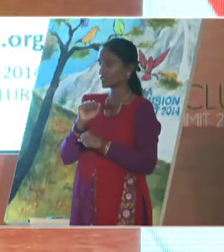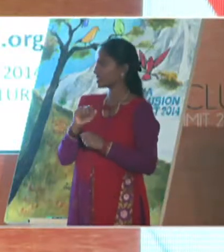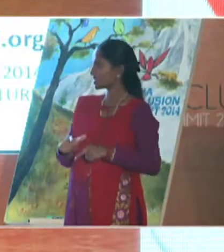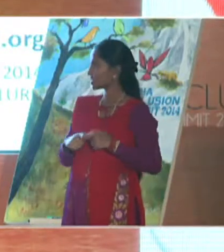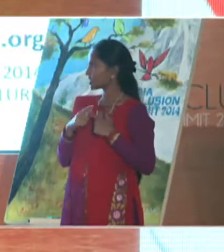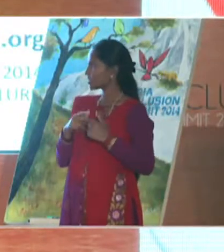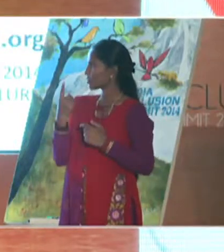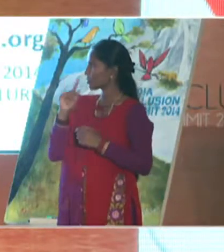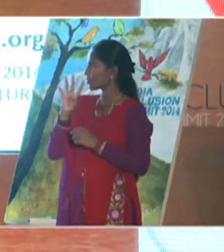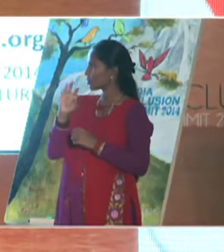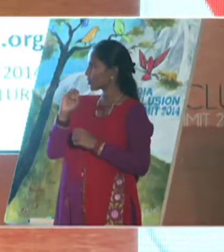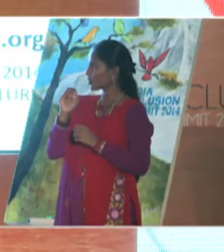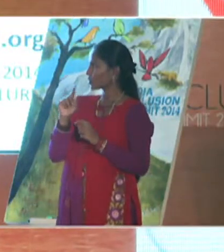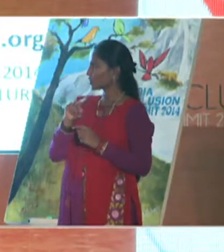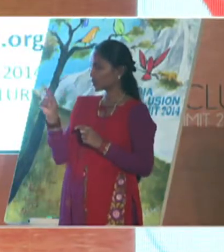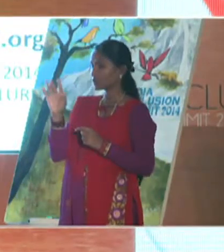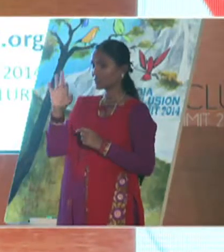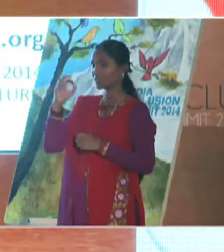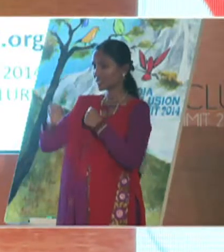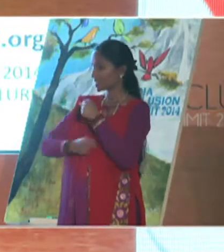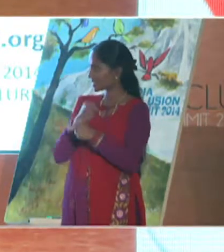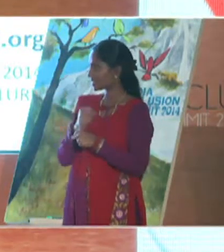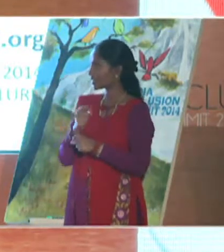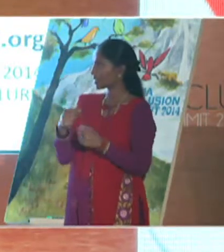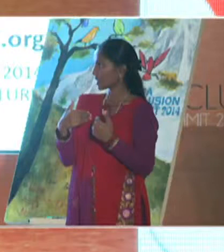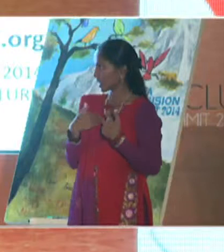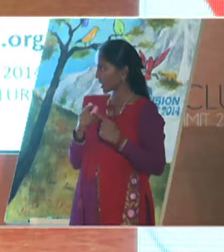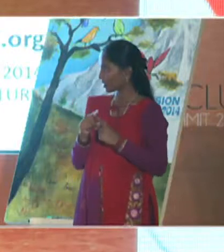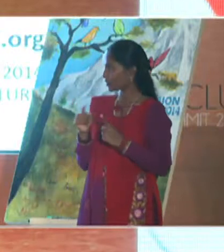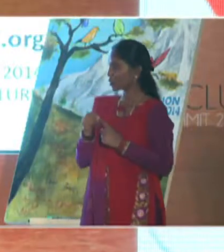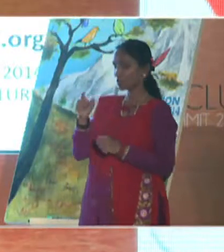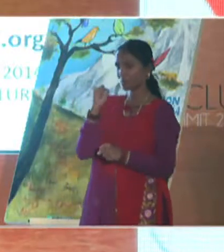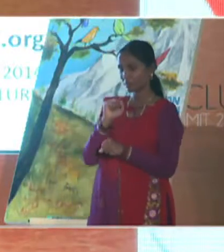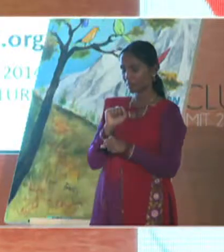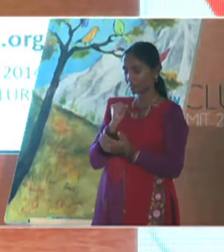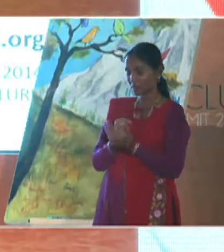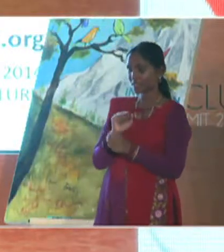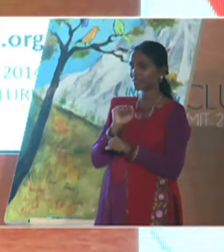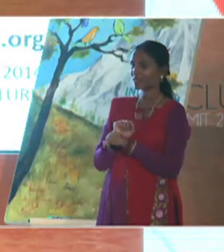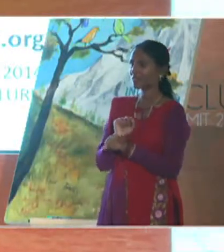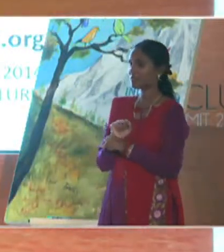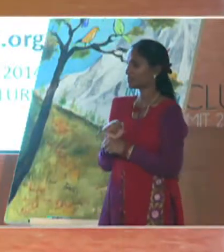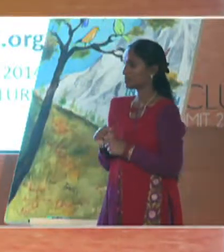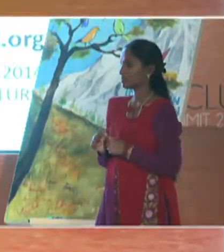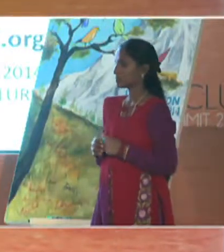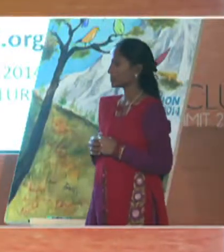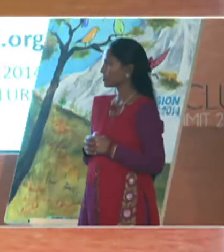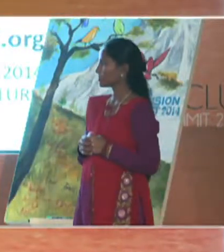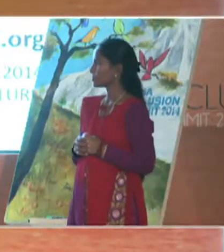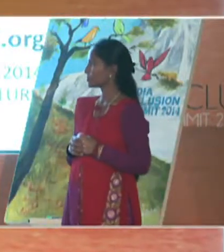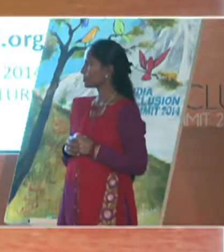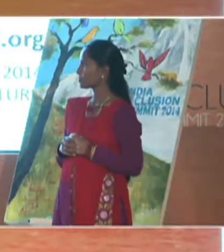you don't choose what you love doing, you have to work. And you become one of the thank God it's